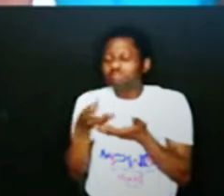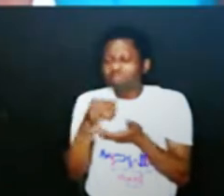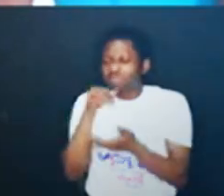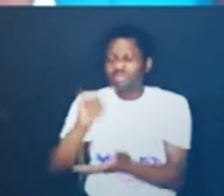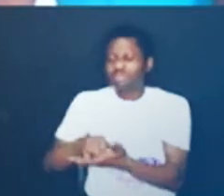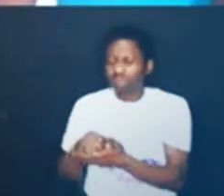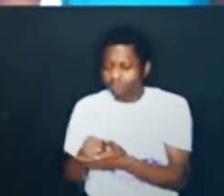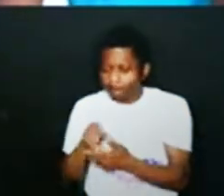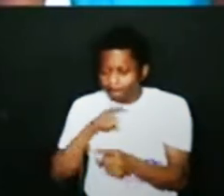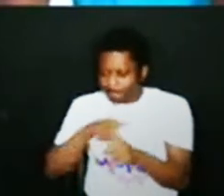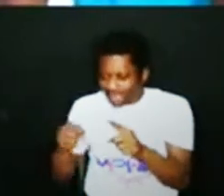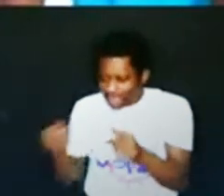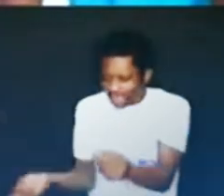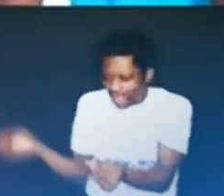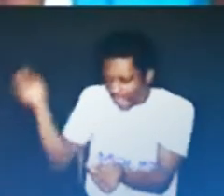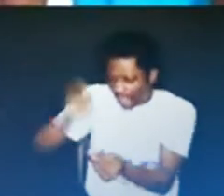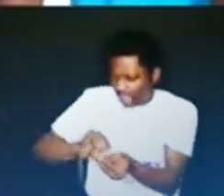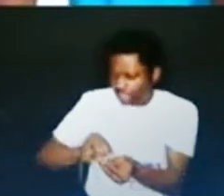to build relationship.